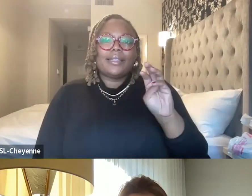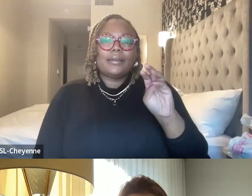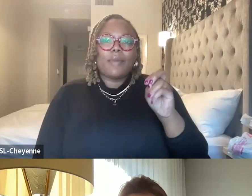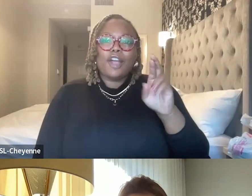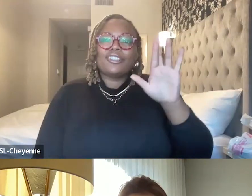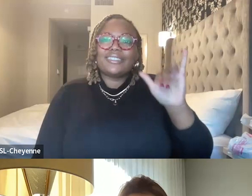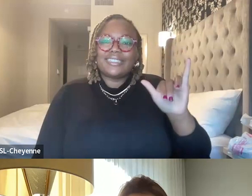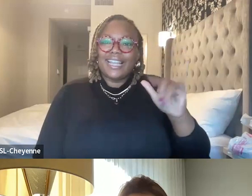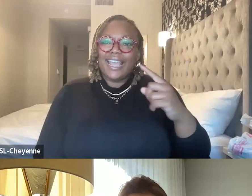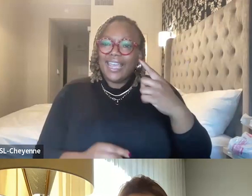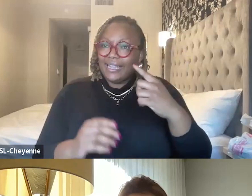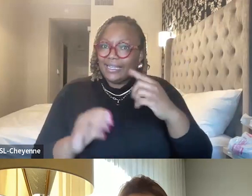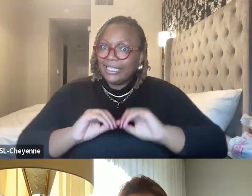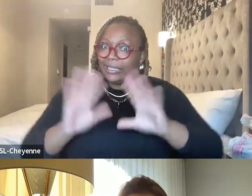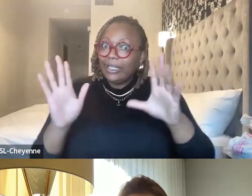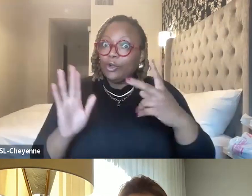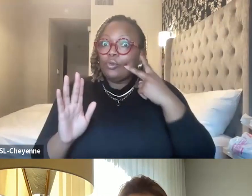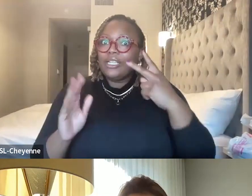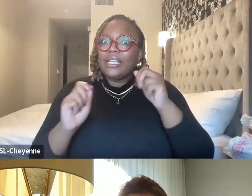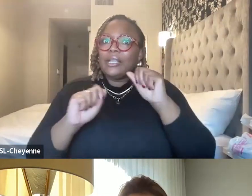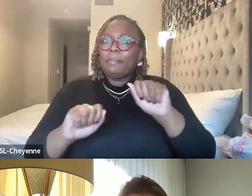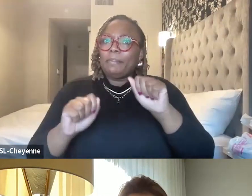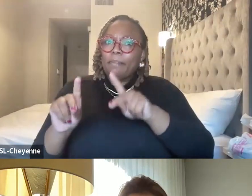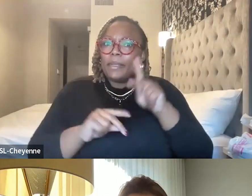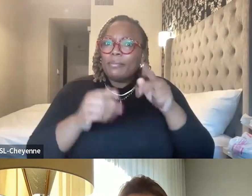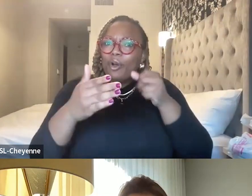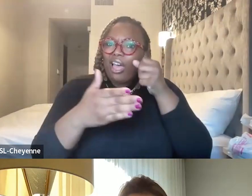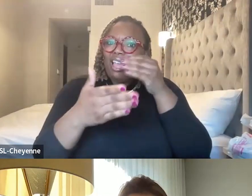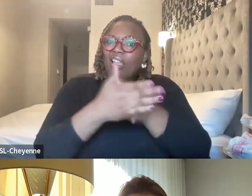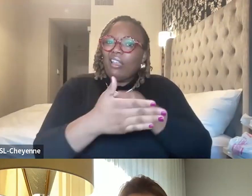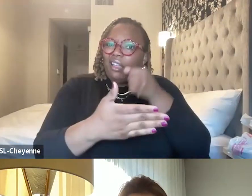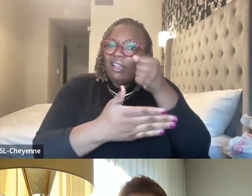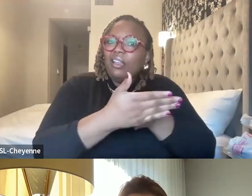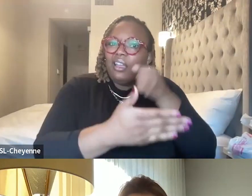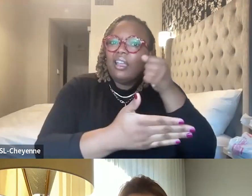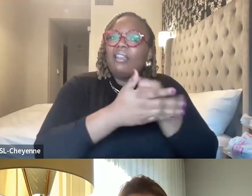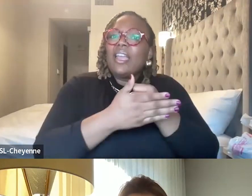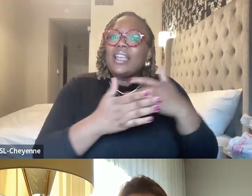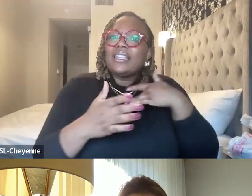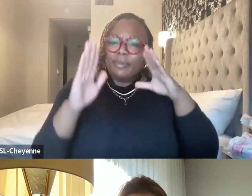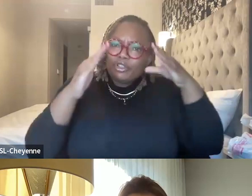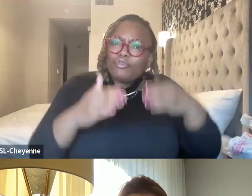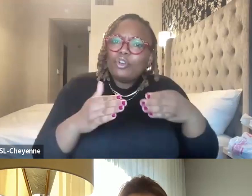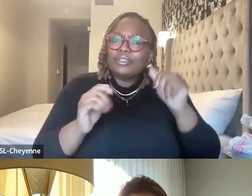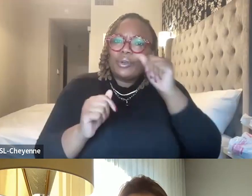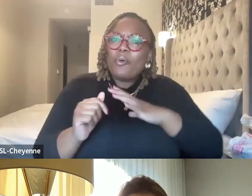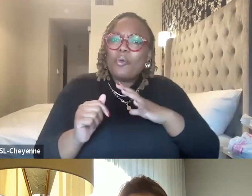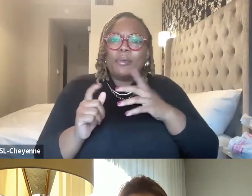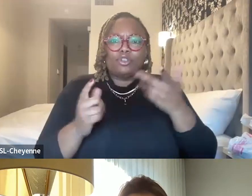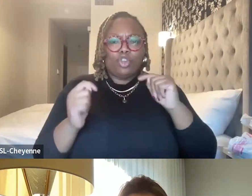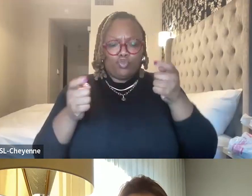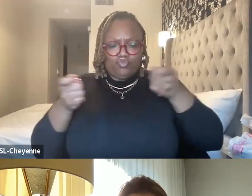what this pushback a lot of times is in the body of women, you know, like it's in our bodies.